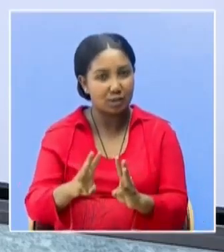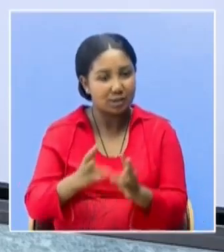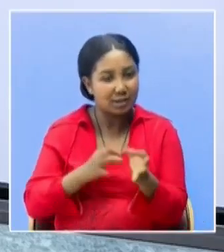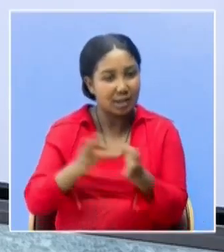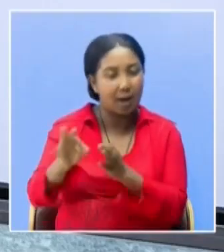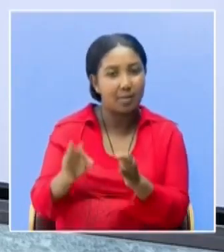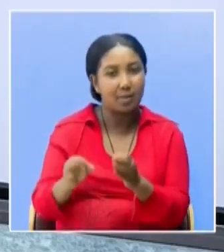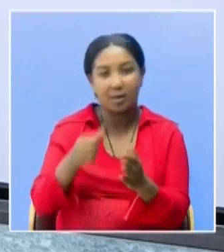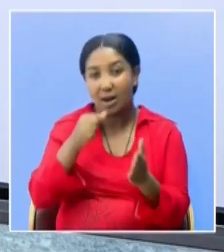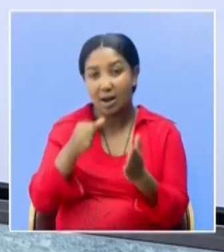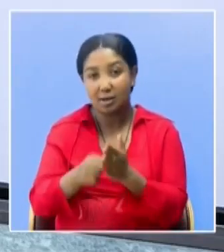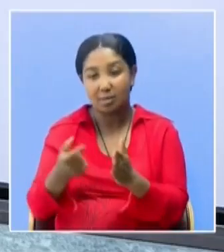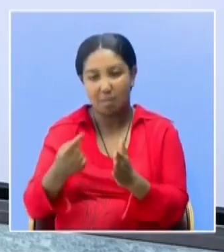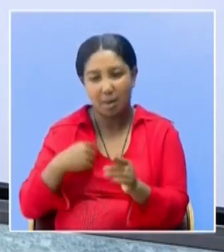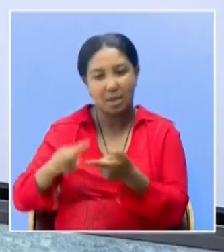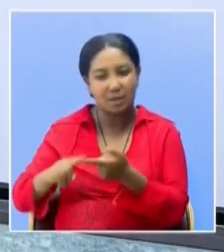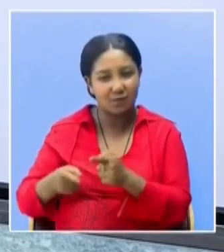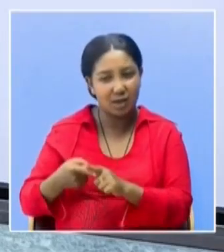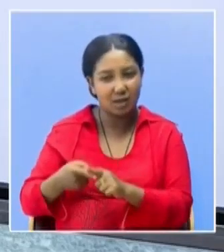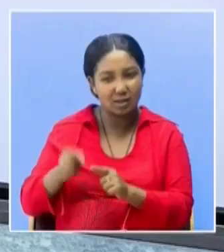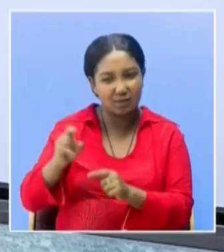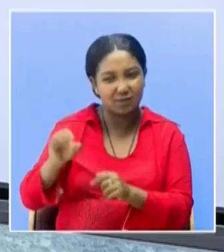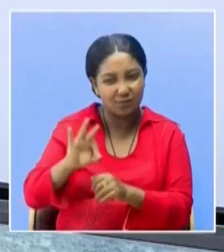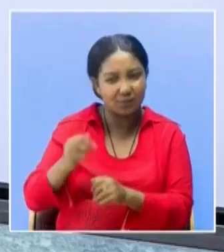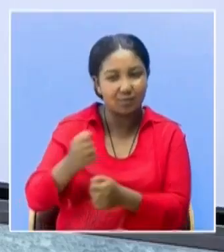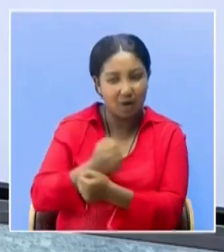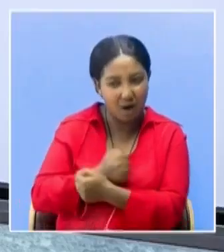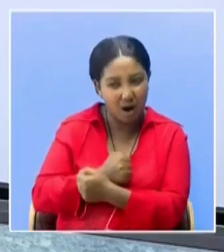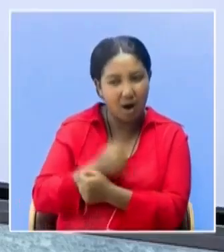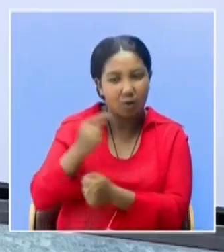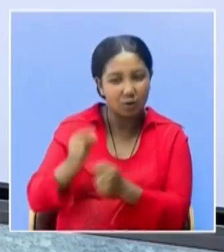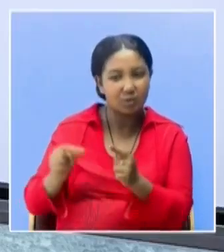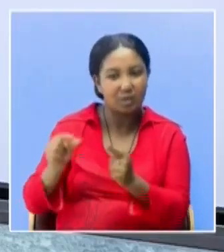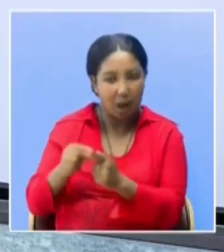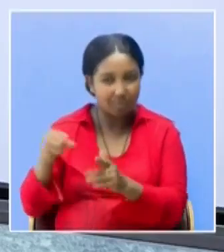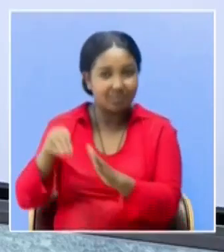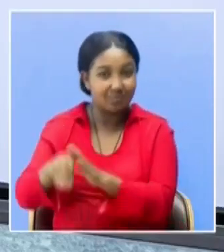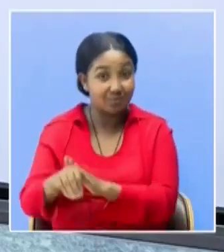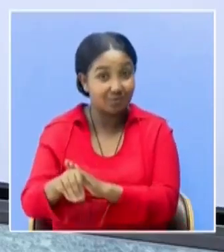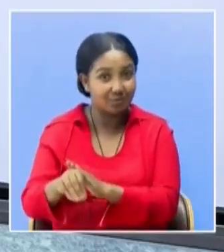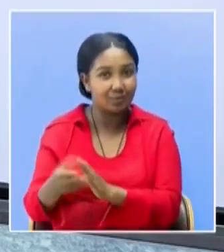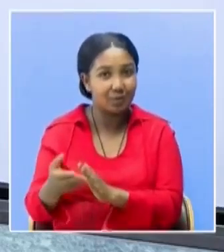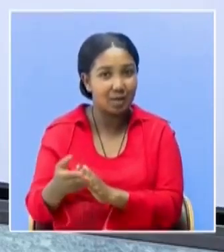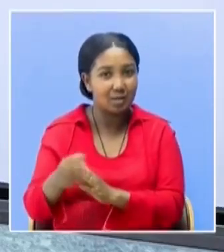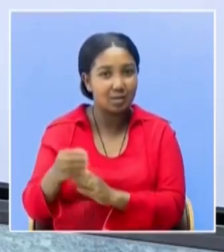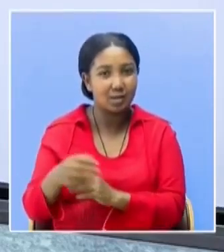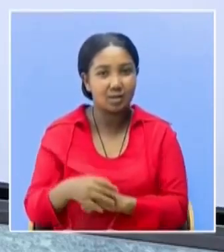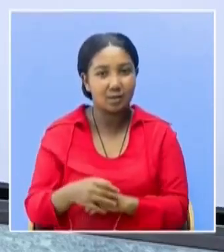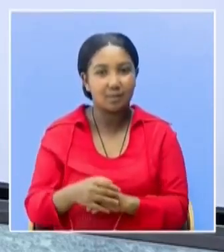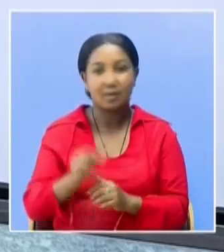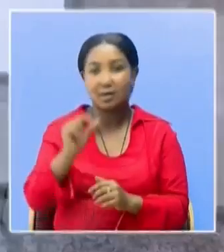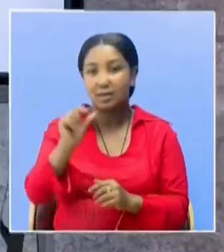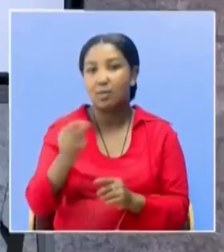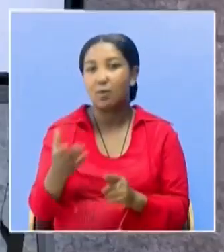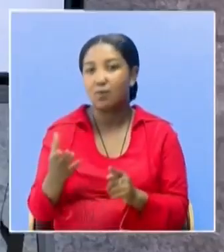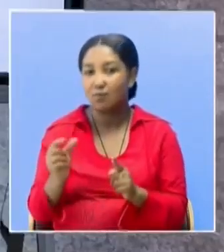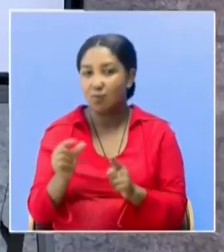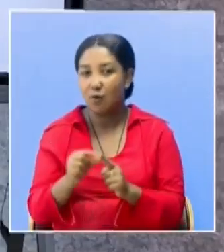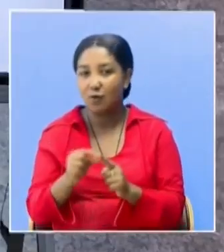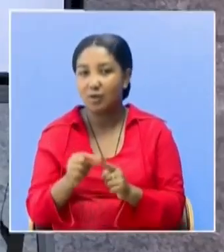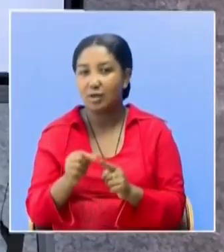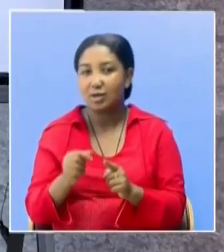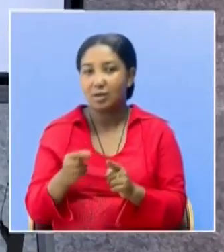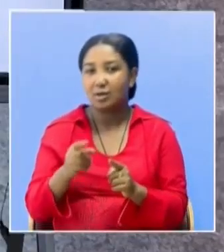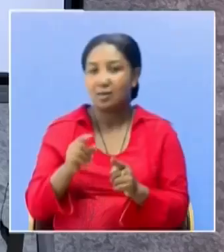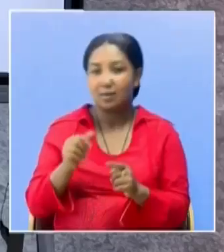describing a letter to my best friend watching a movie. I may have, it's okay, want to see some of the movies that